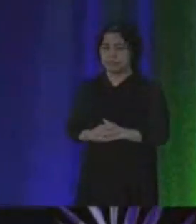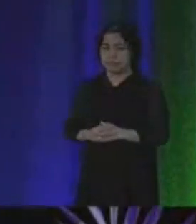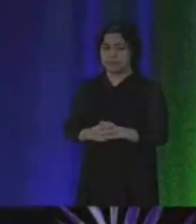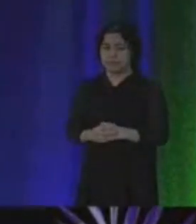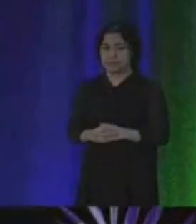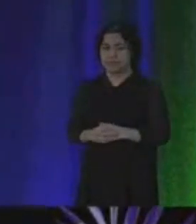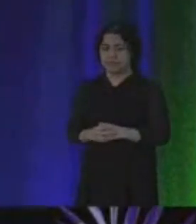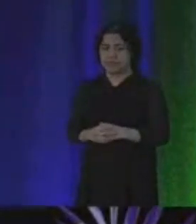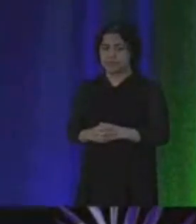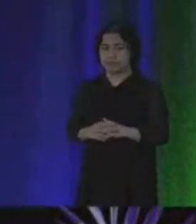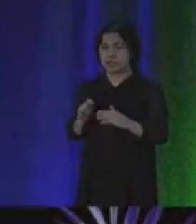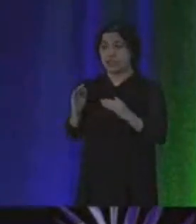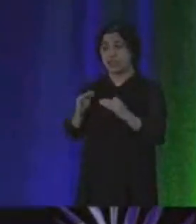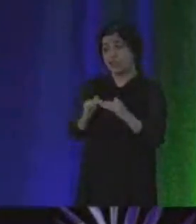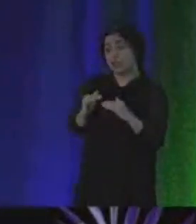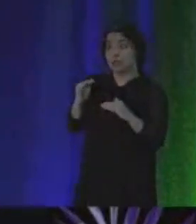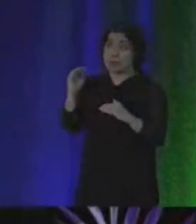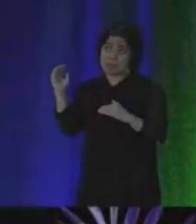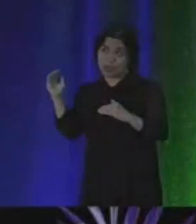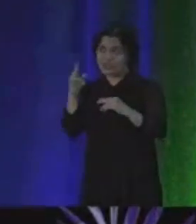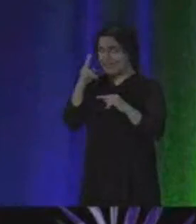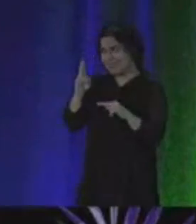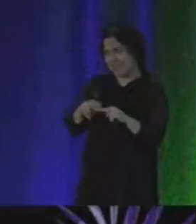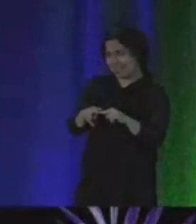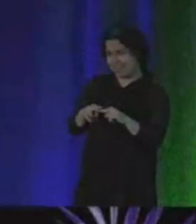Too much fun.